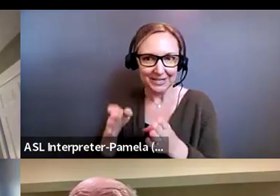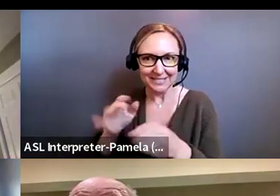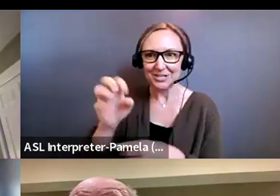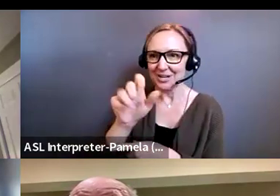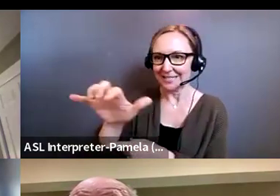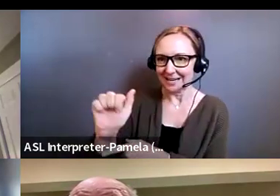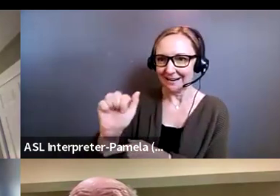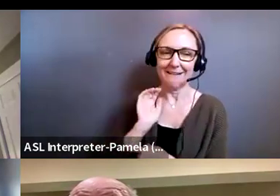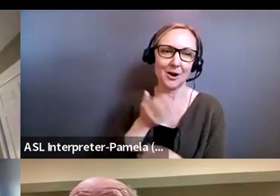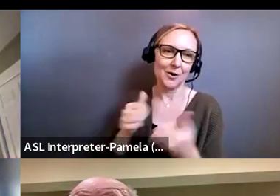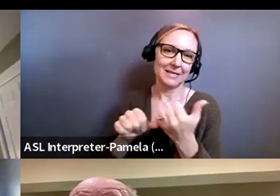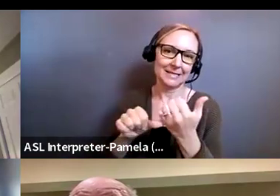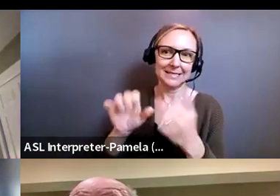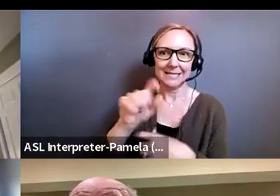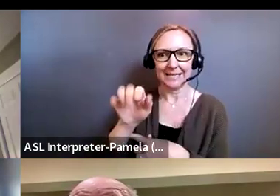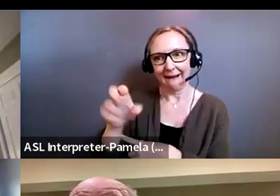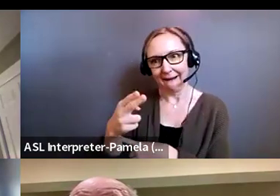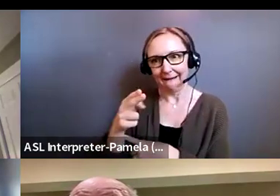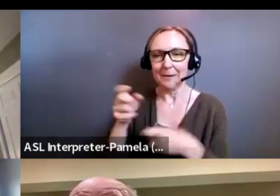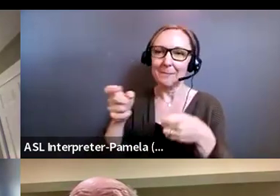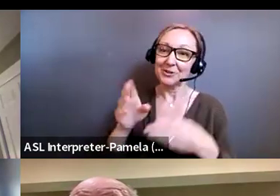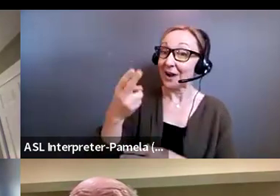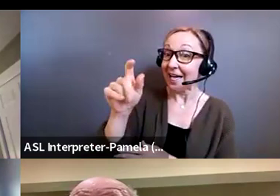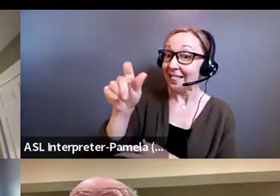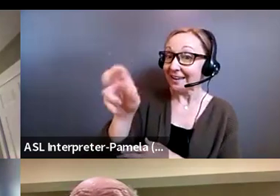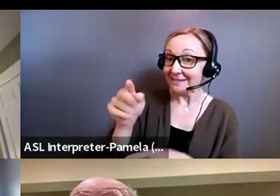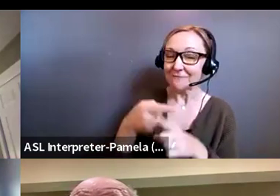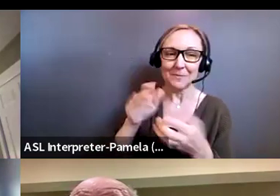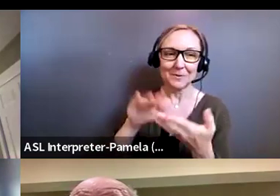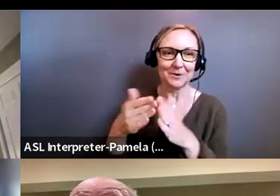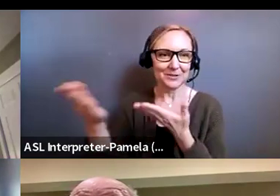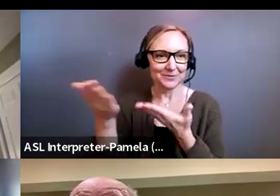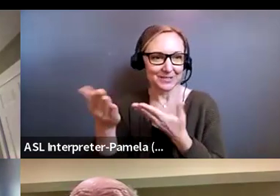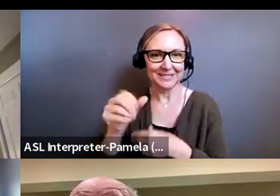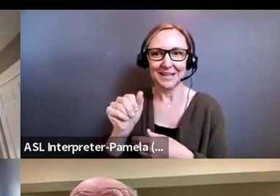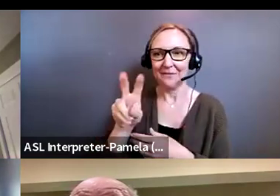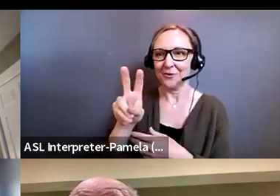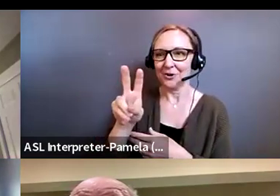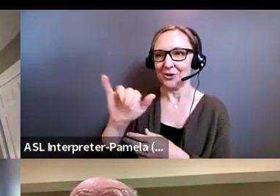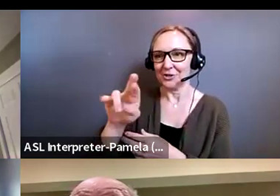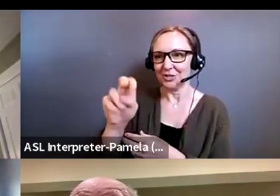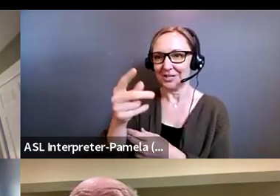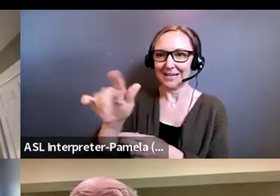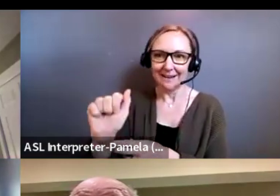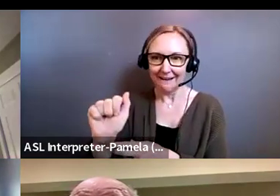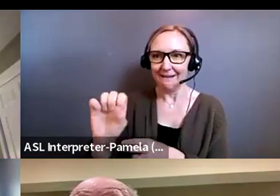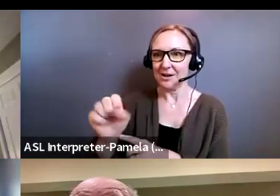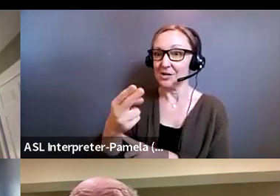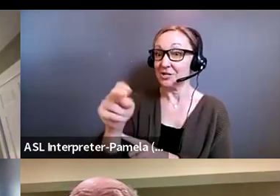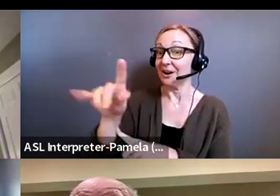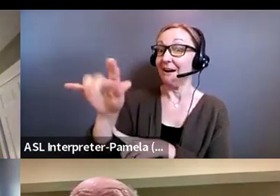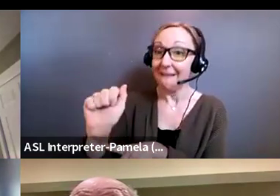assistant Zach. Our manager Helen is on from Community Services, and we've got Virginia and Shauna